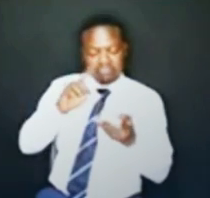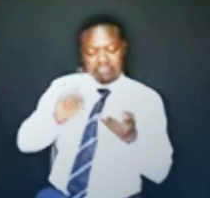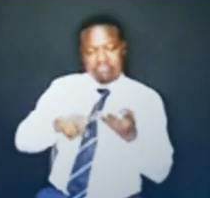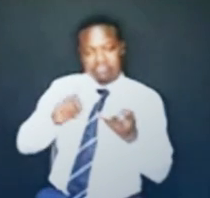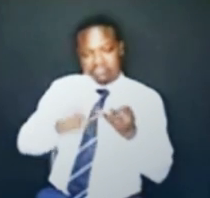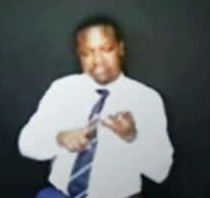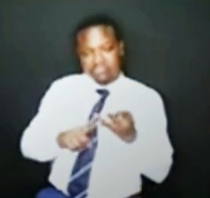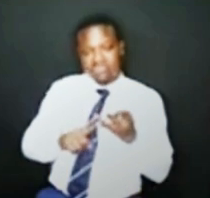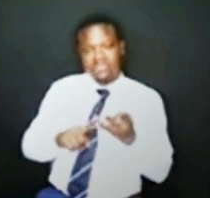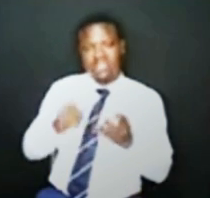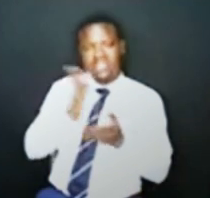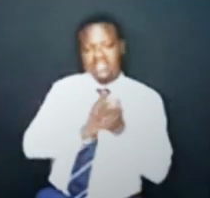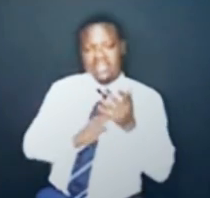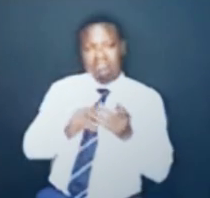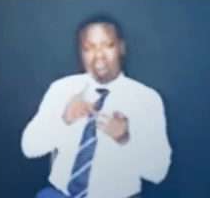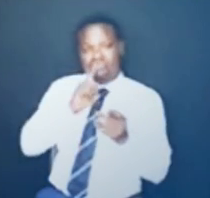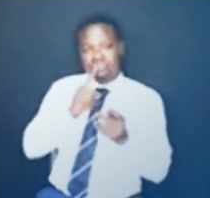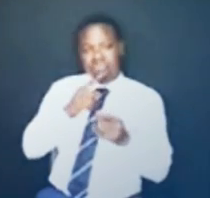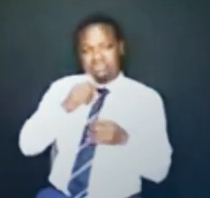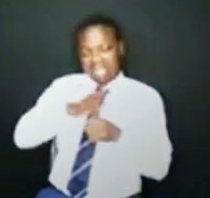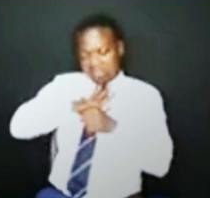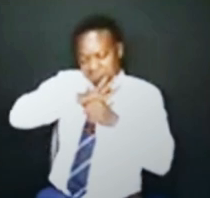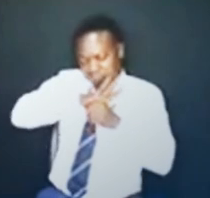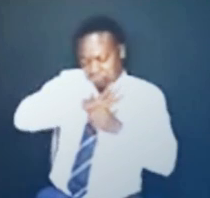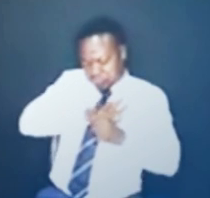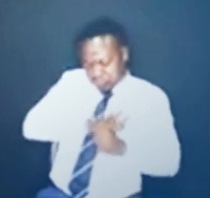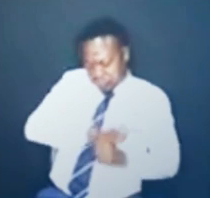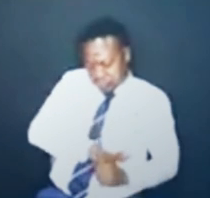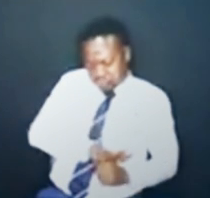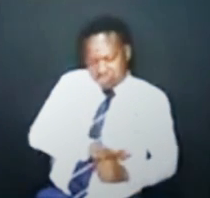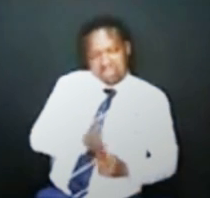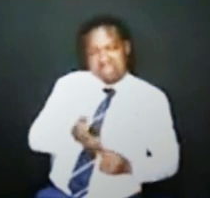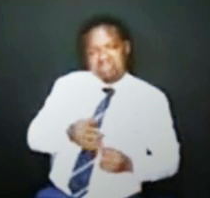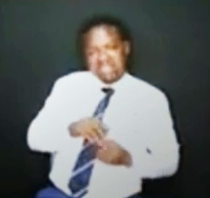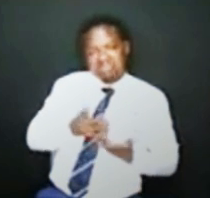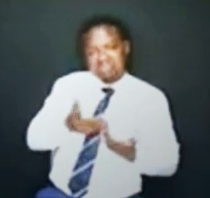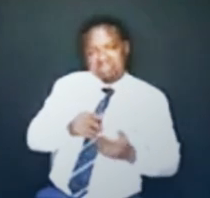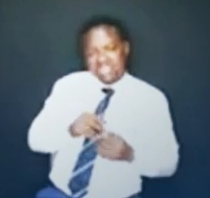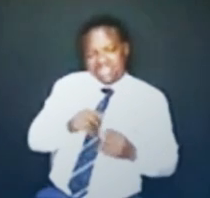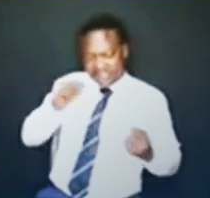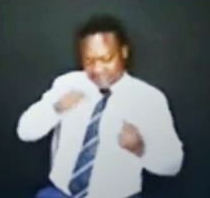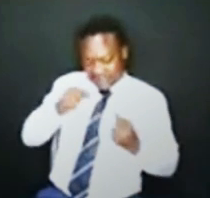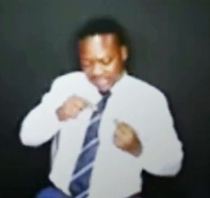some suppress it. Number